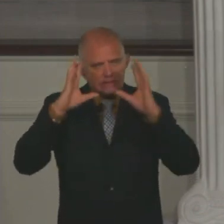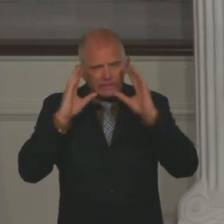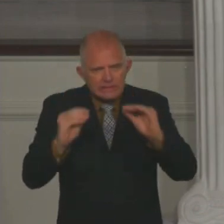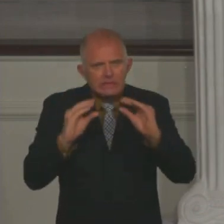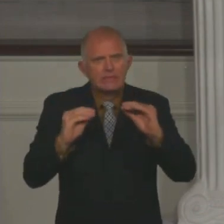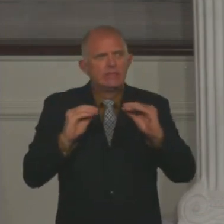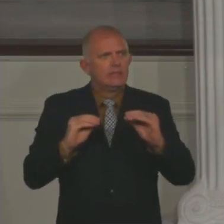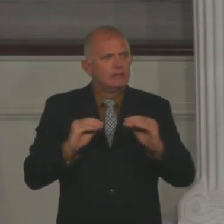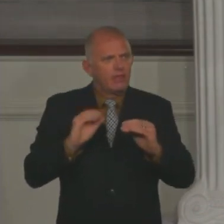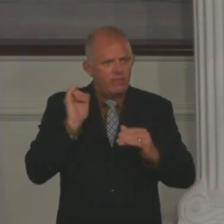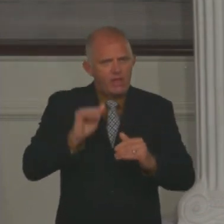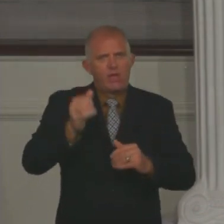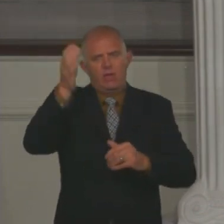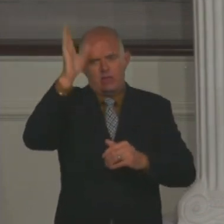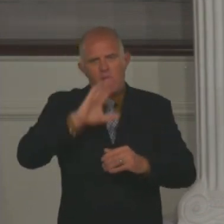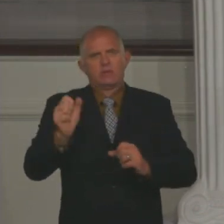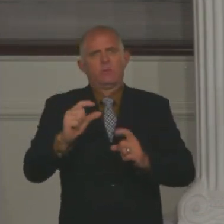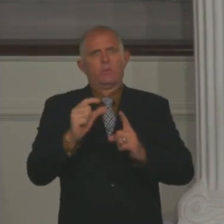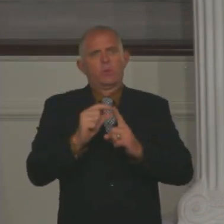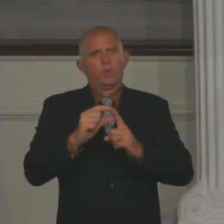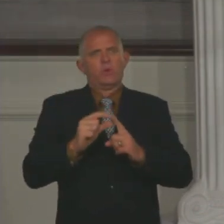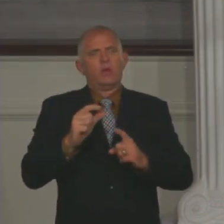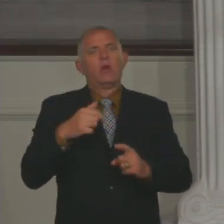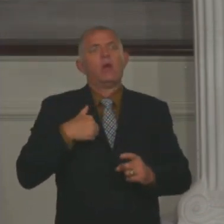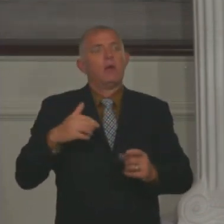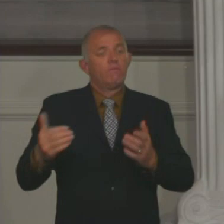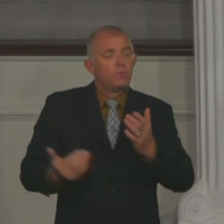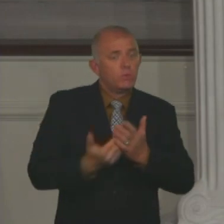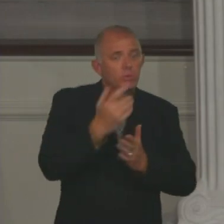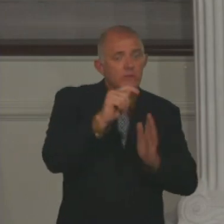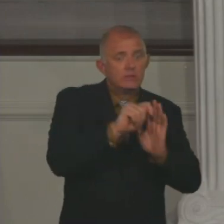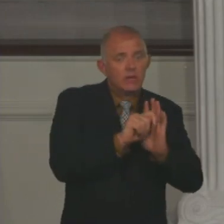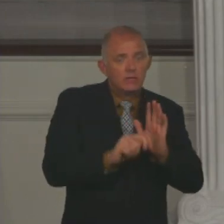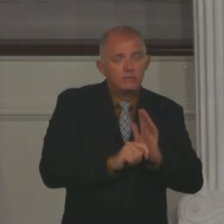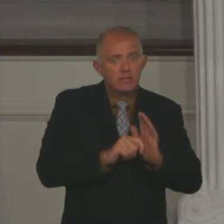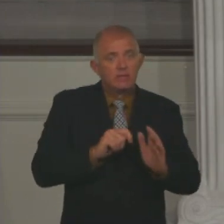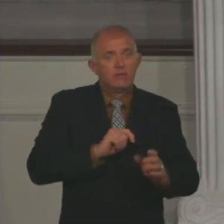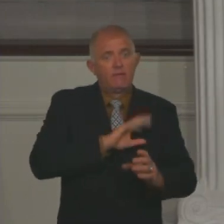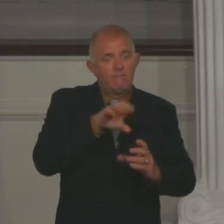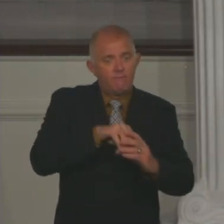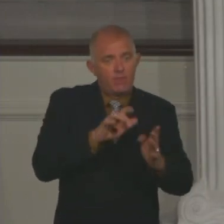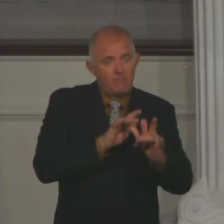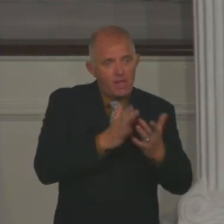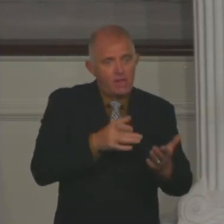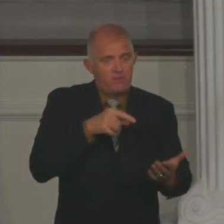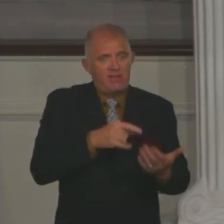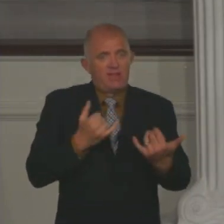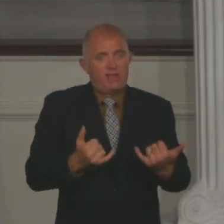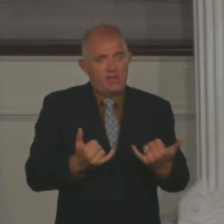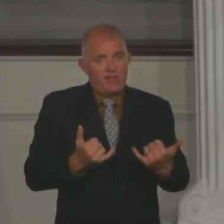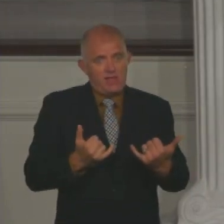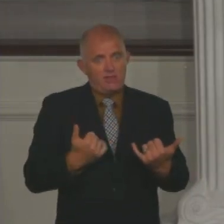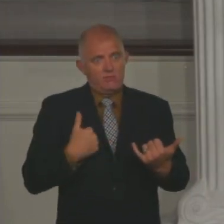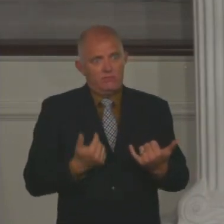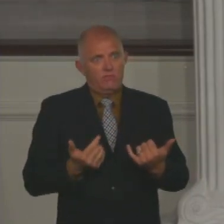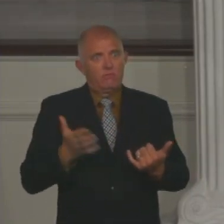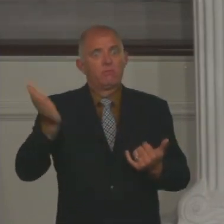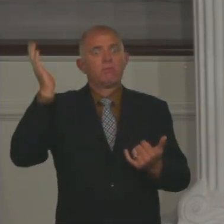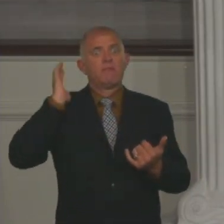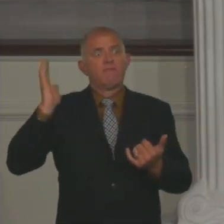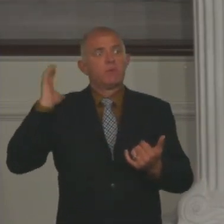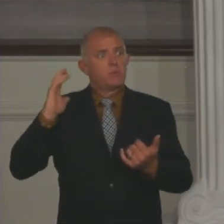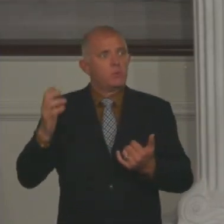Word of God. So we have the New Testament a part of our Bible now. The apostles' doctrine, they continued